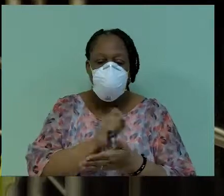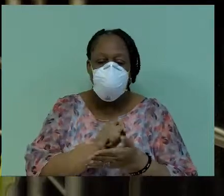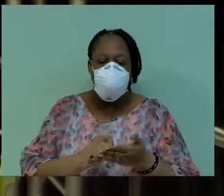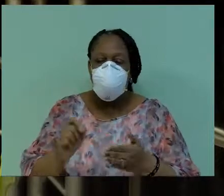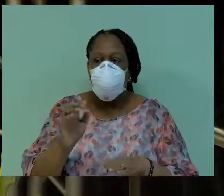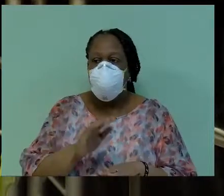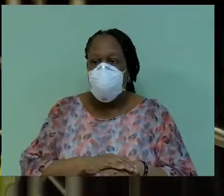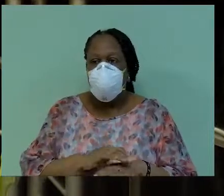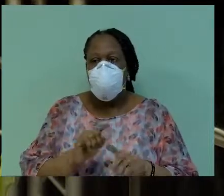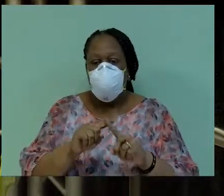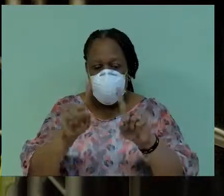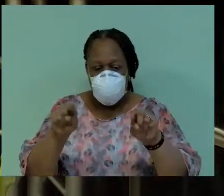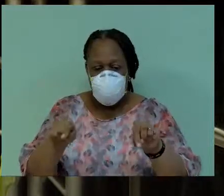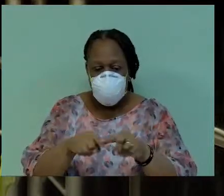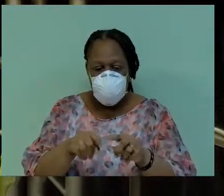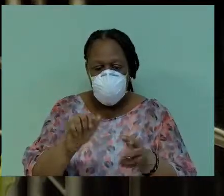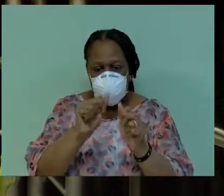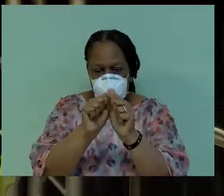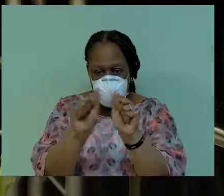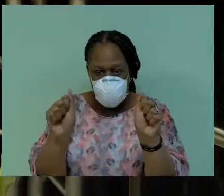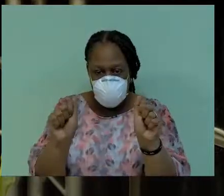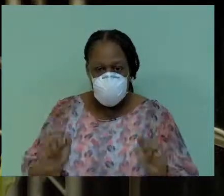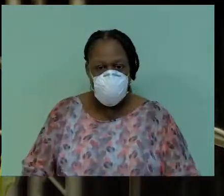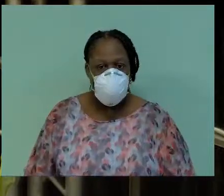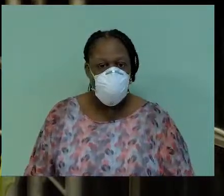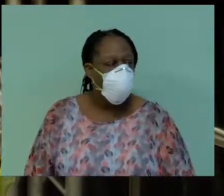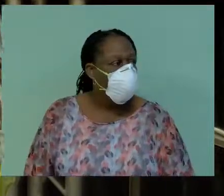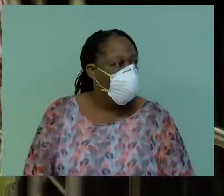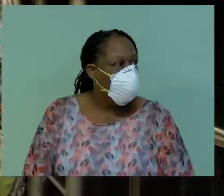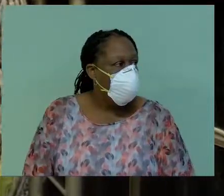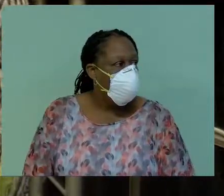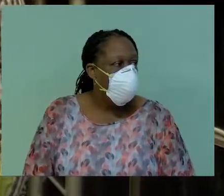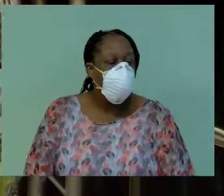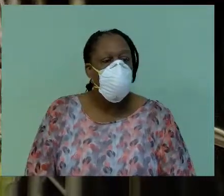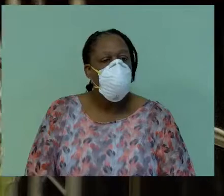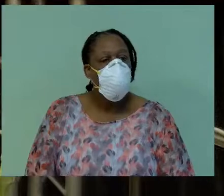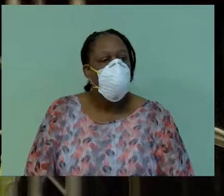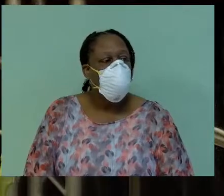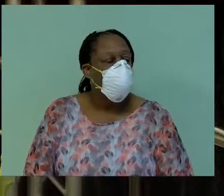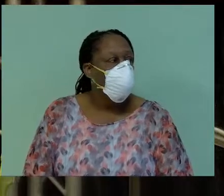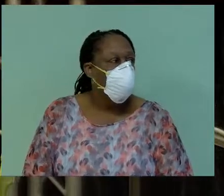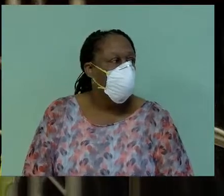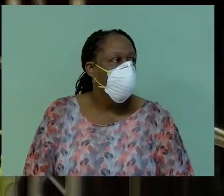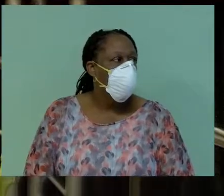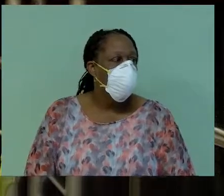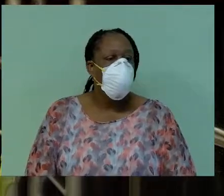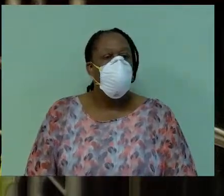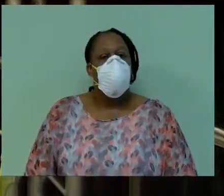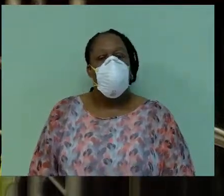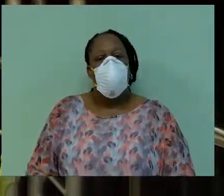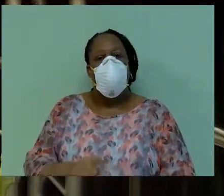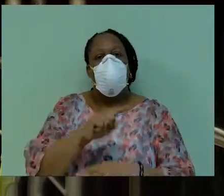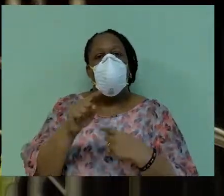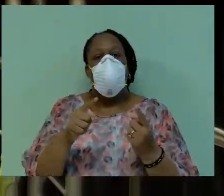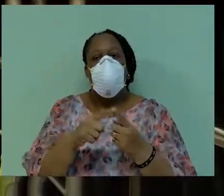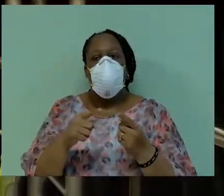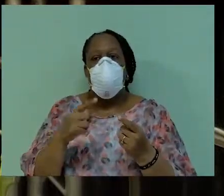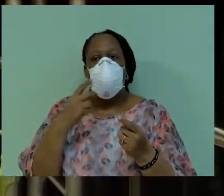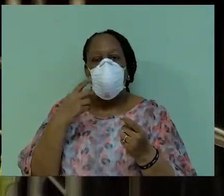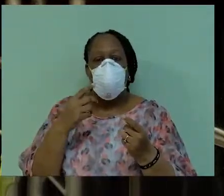Now, with respect to the concentration, persons were asking, why is it if I